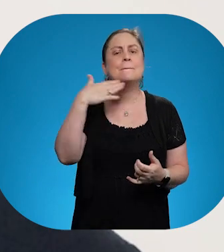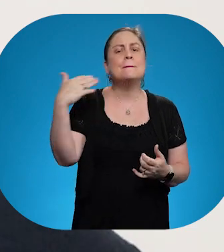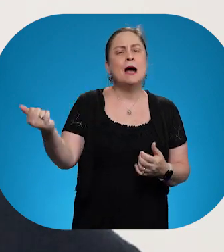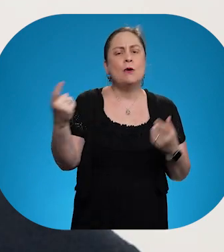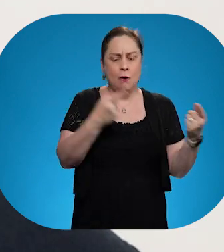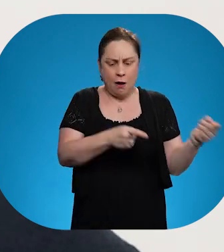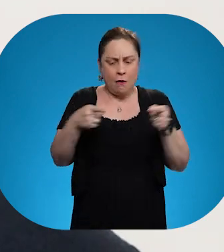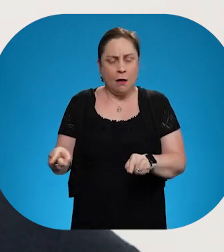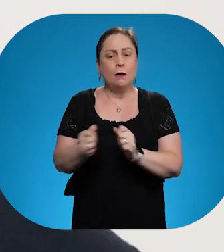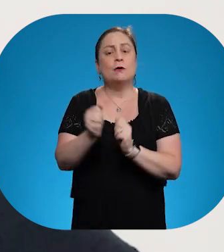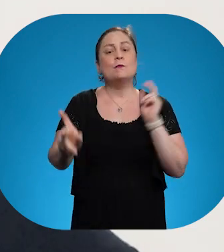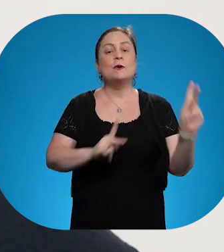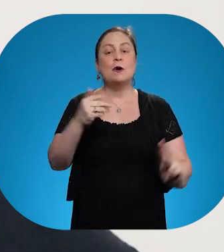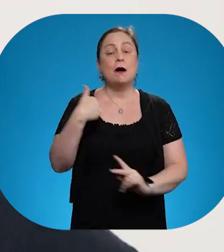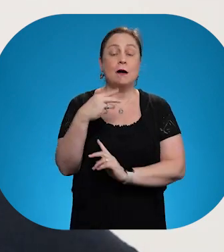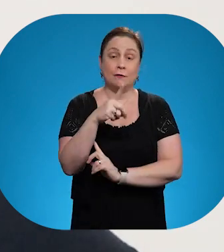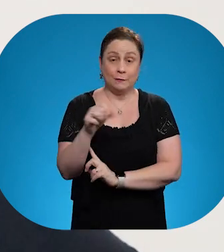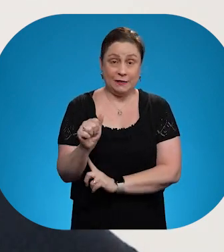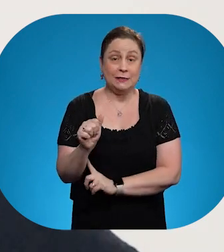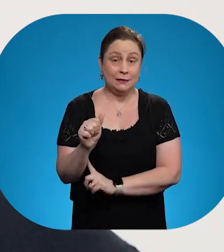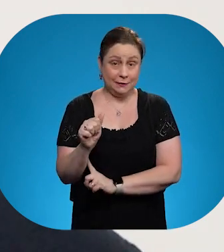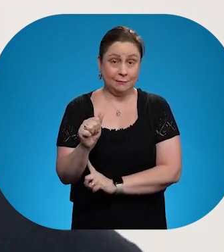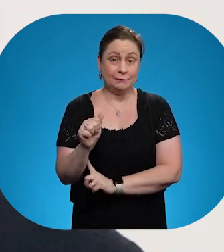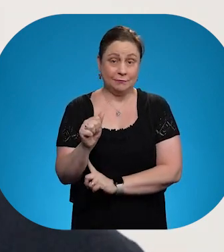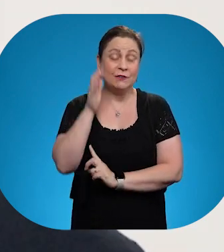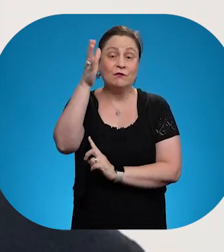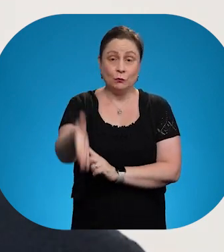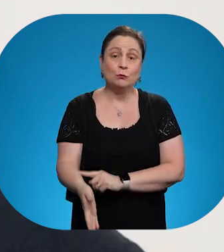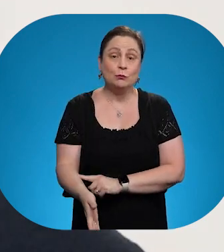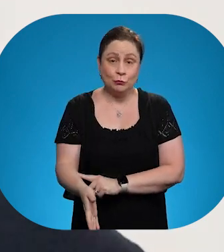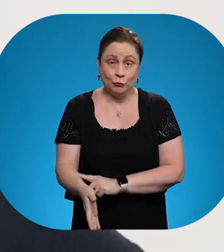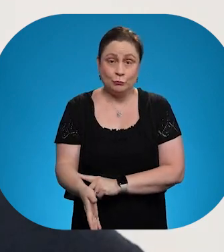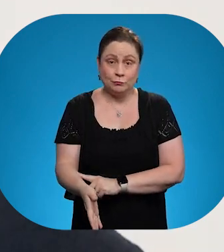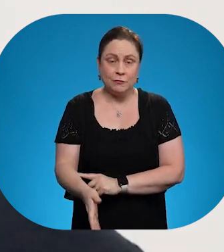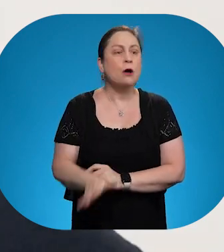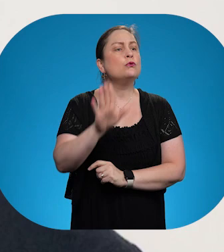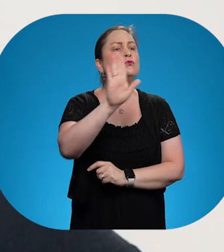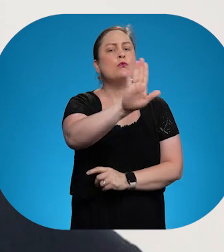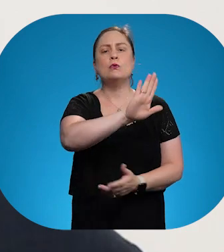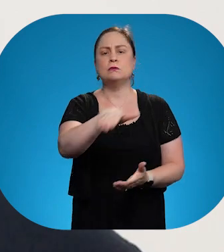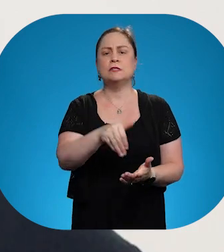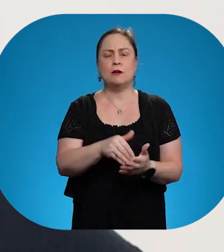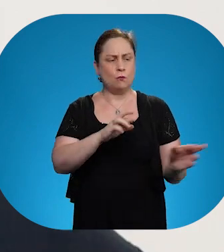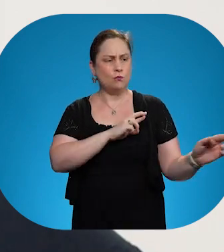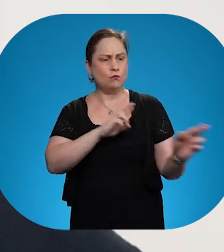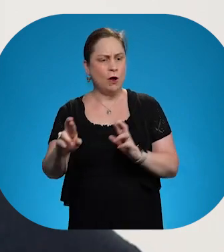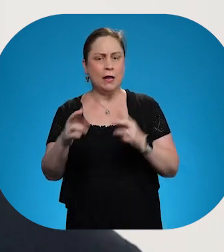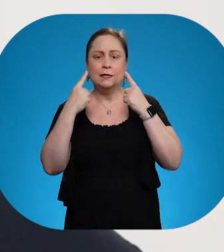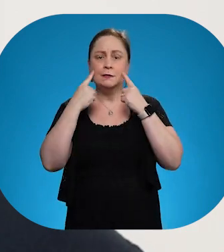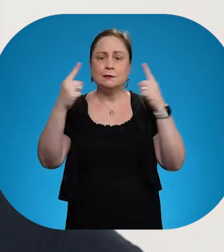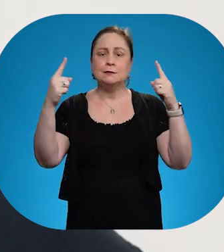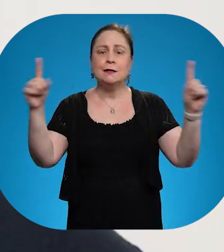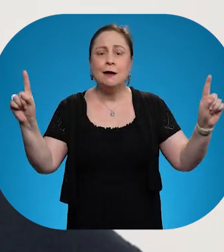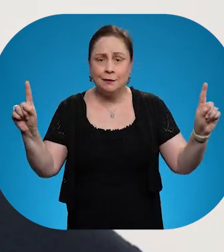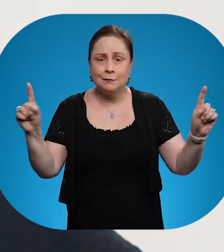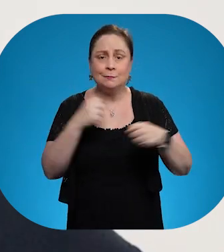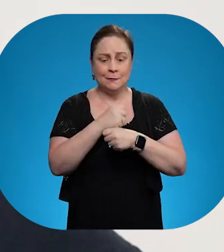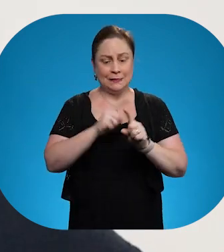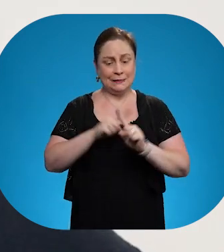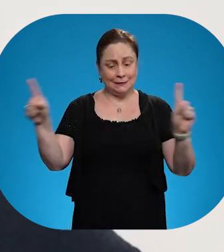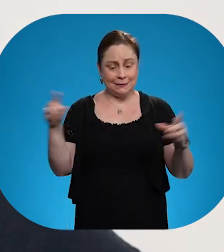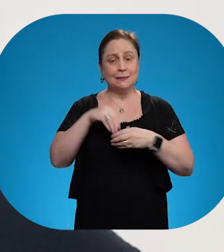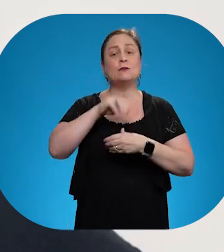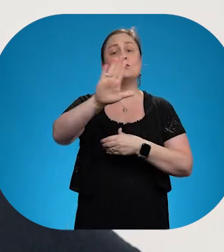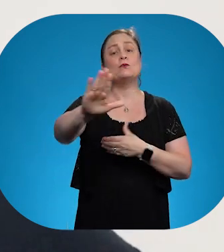better outcomes for people with disabilities in the future. To position your center to be more successful and to make a difference